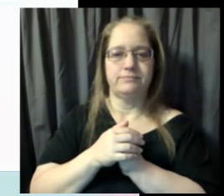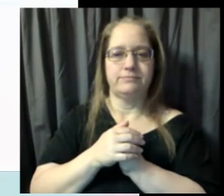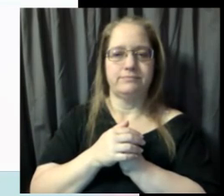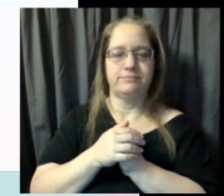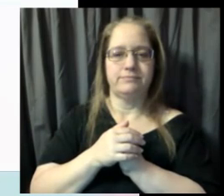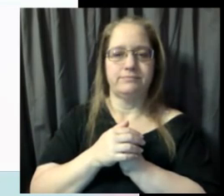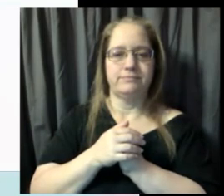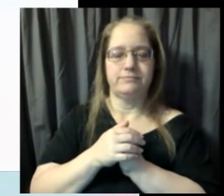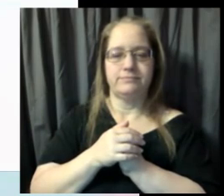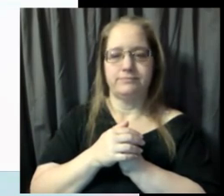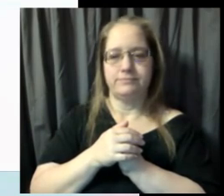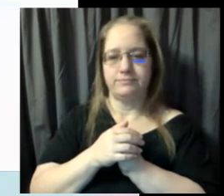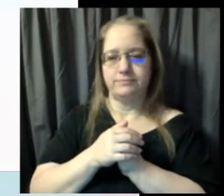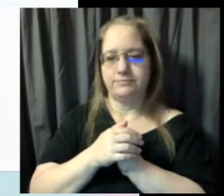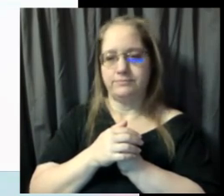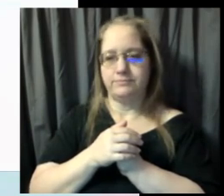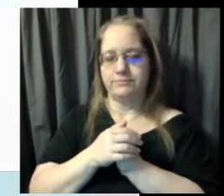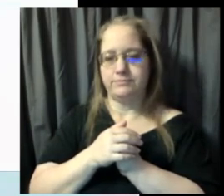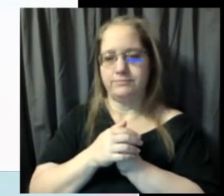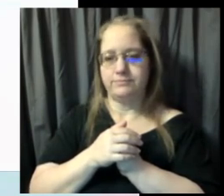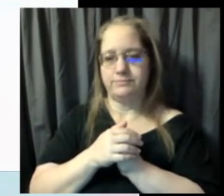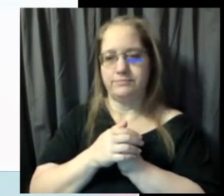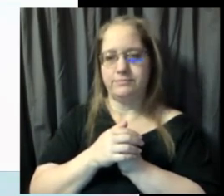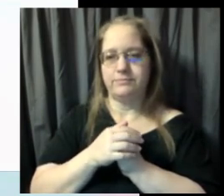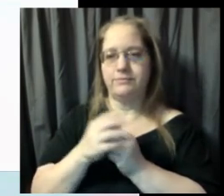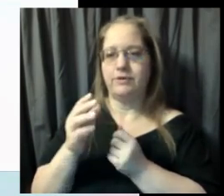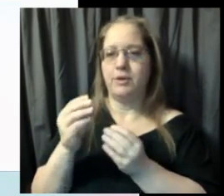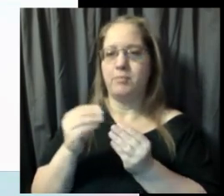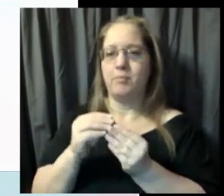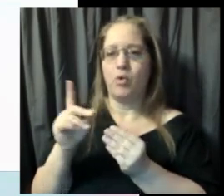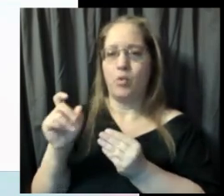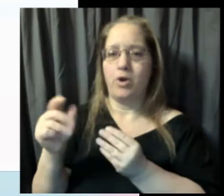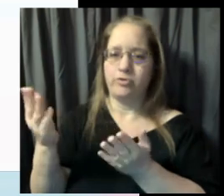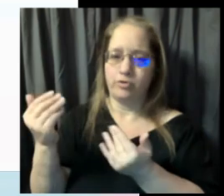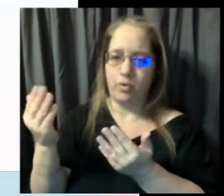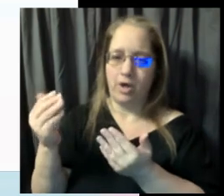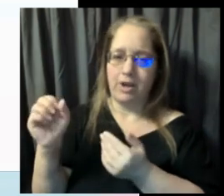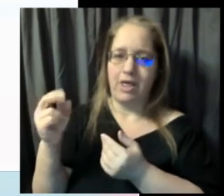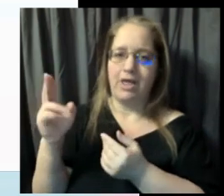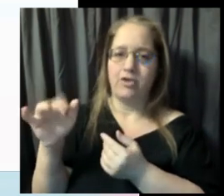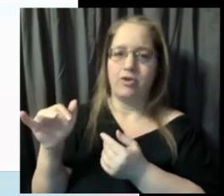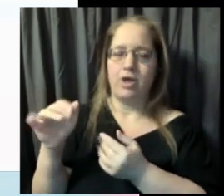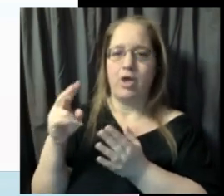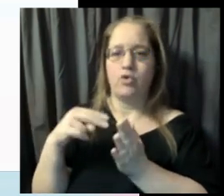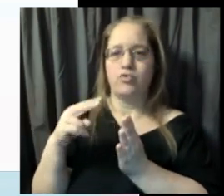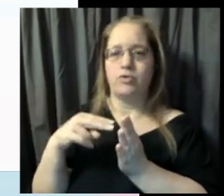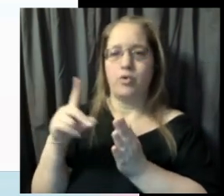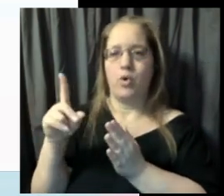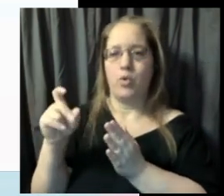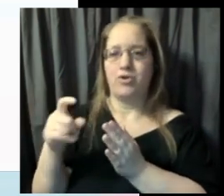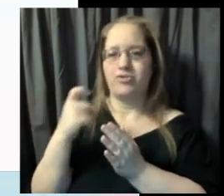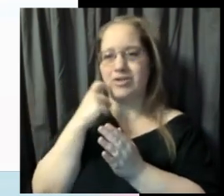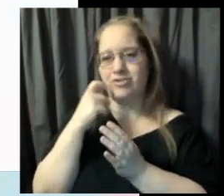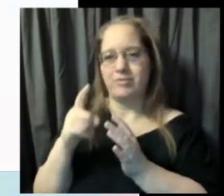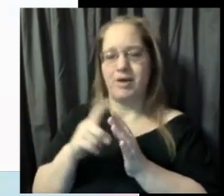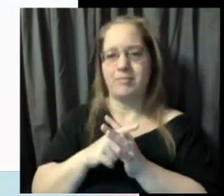Okay, we still have some time to get more questions. And please go ahead, Ashley, if you'd like to add something. Please do. I was just looking at that one that